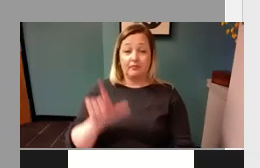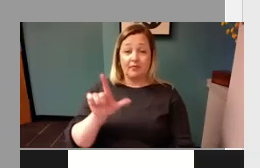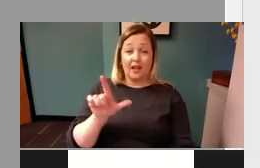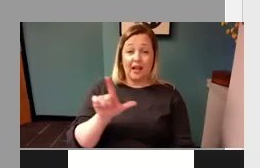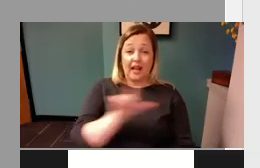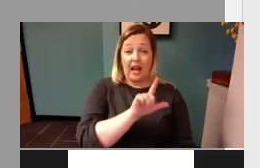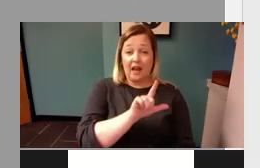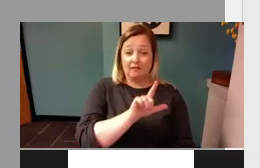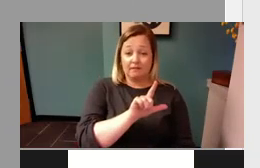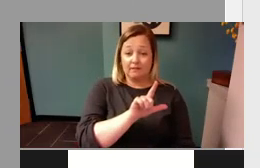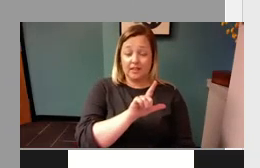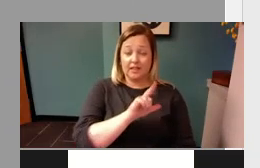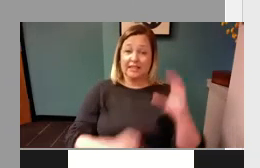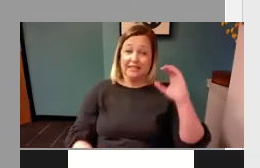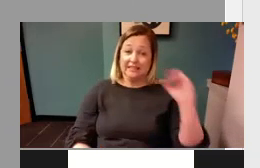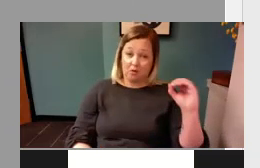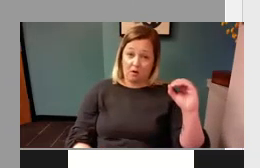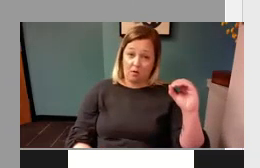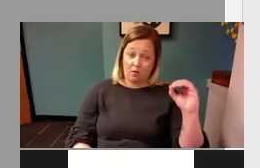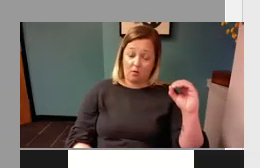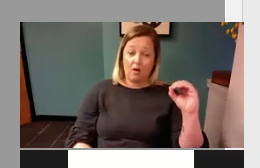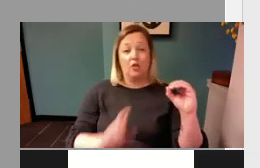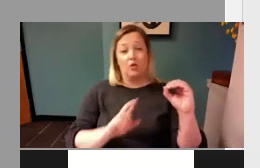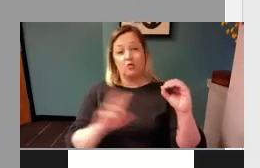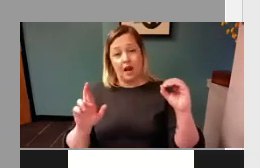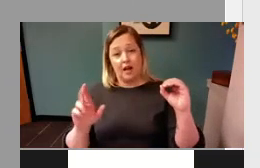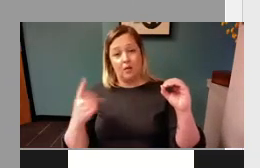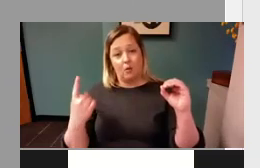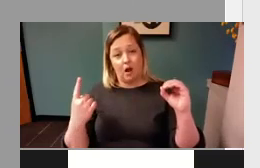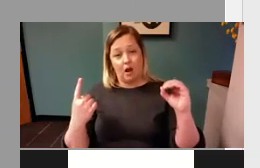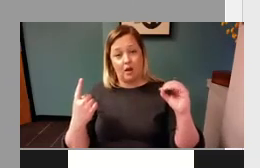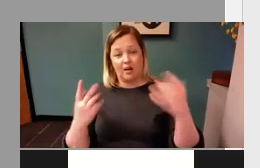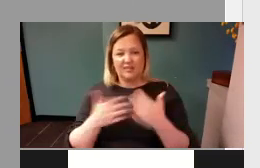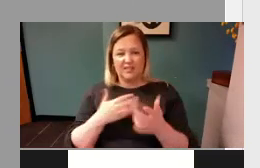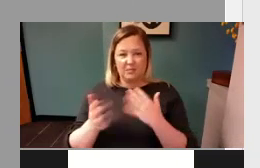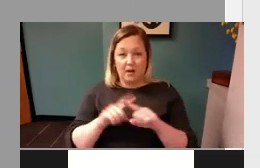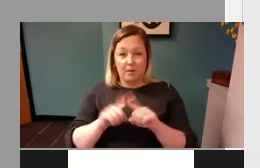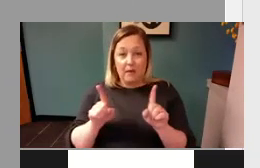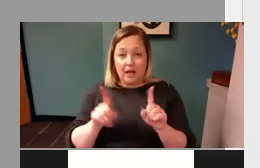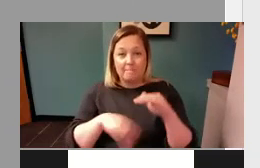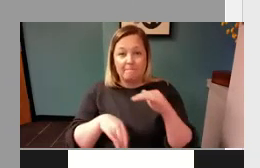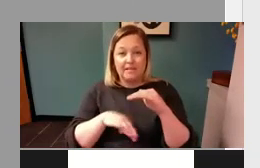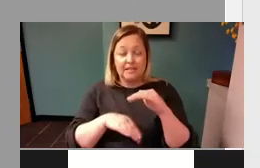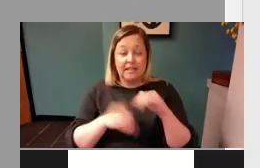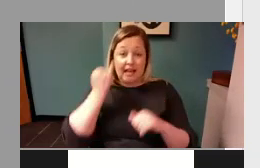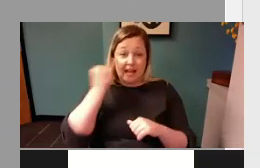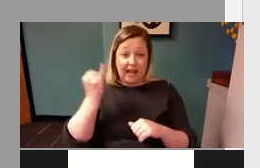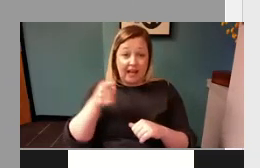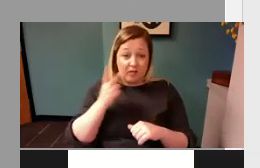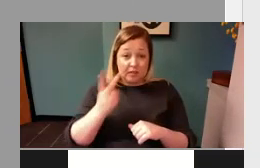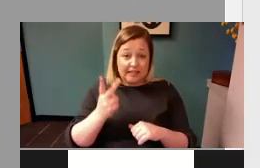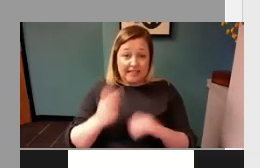to 0. On the right hand side, you get a 1. Doesn't really matter, but essentially you see a 0, you say, ah, that must